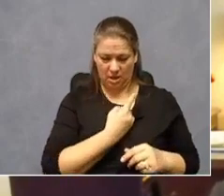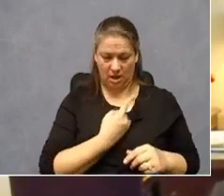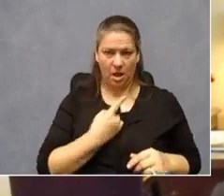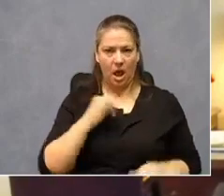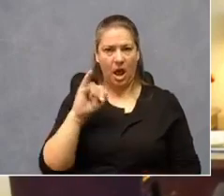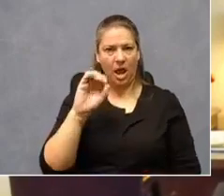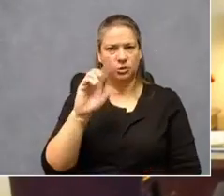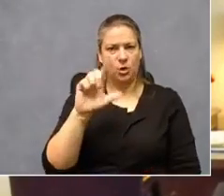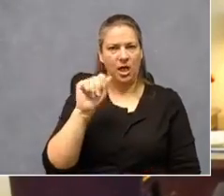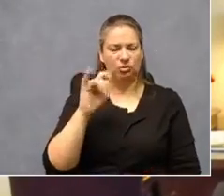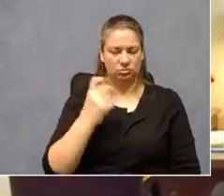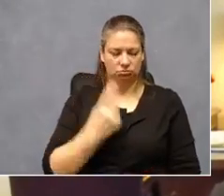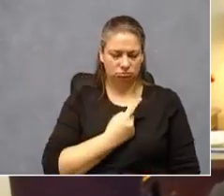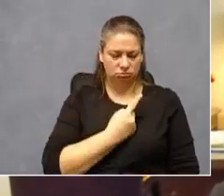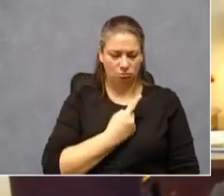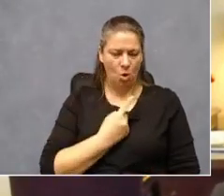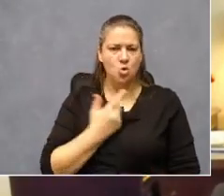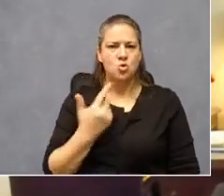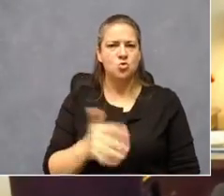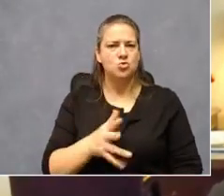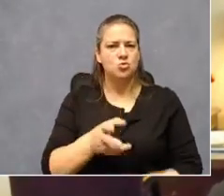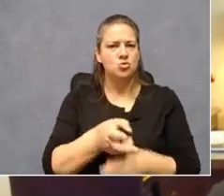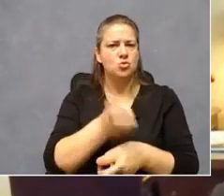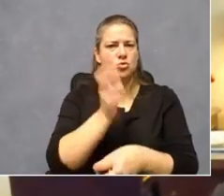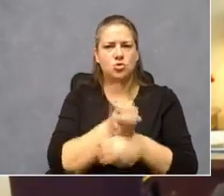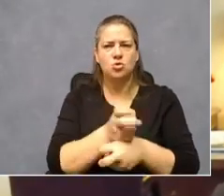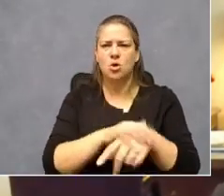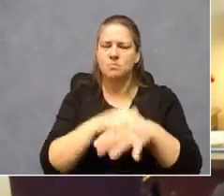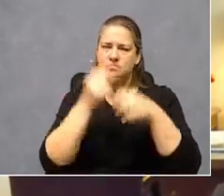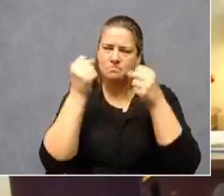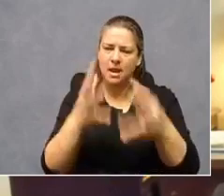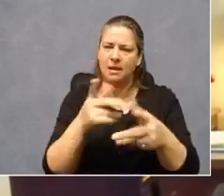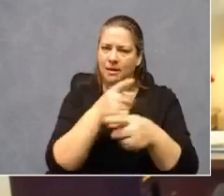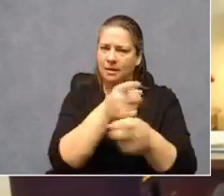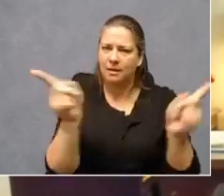also supported some outdoor